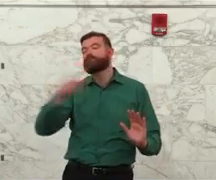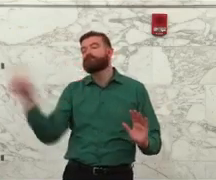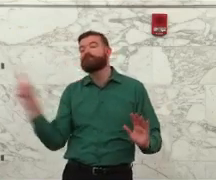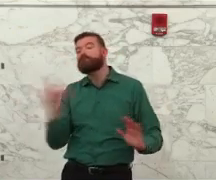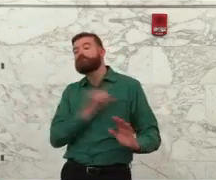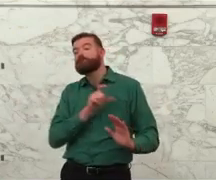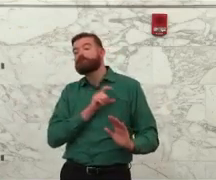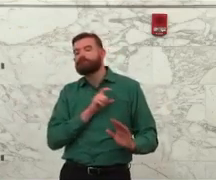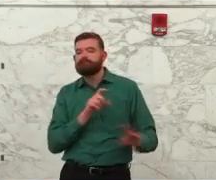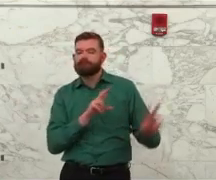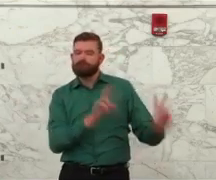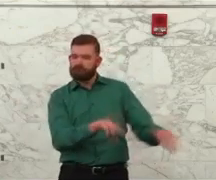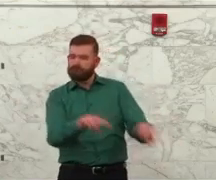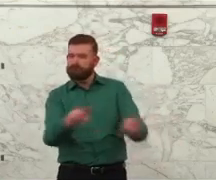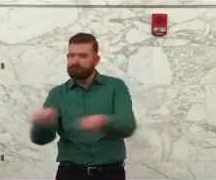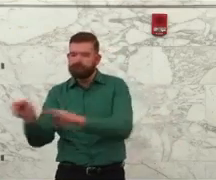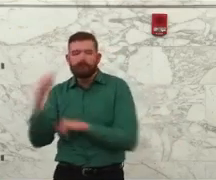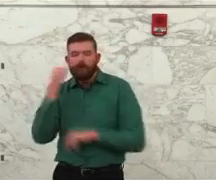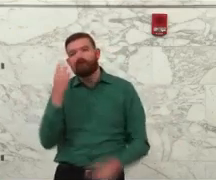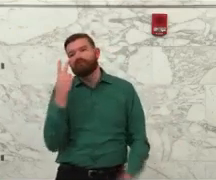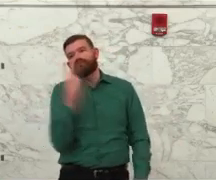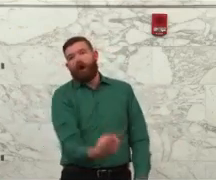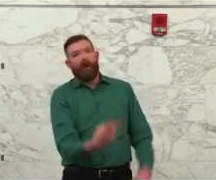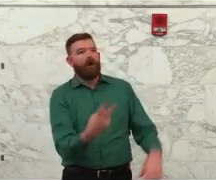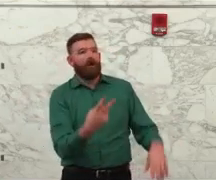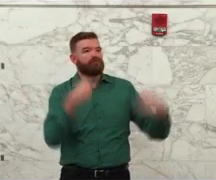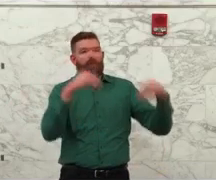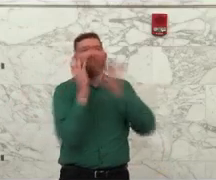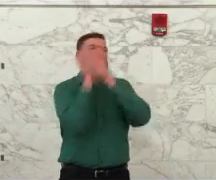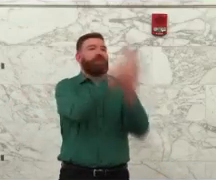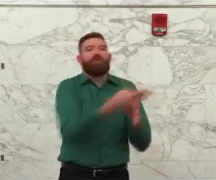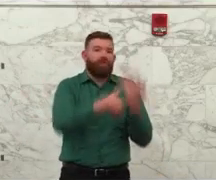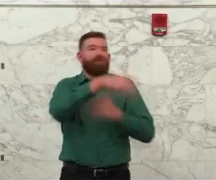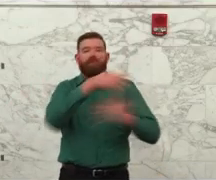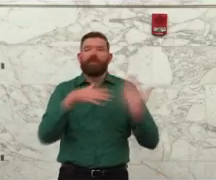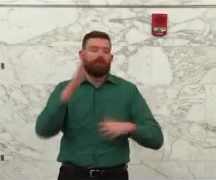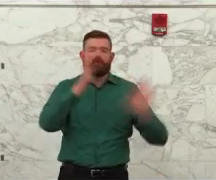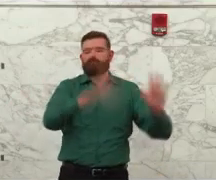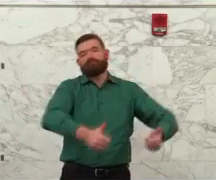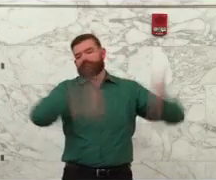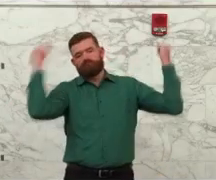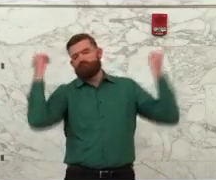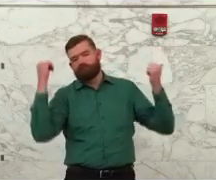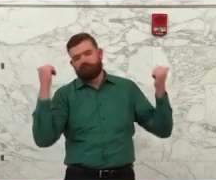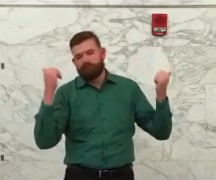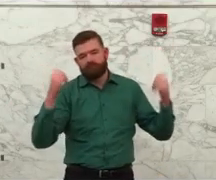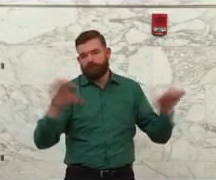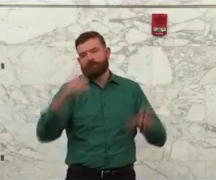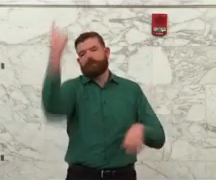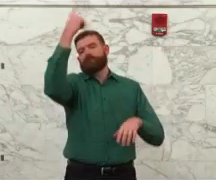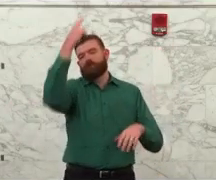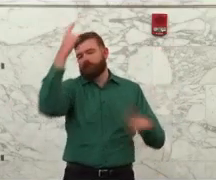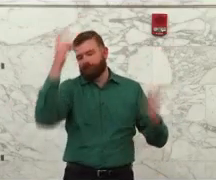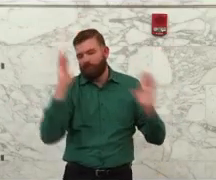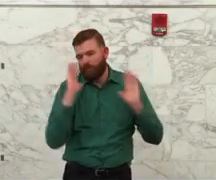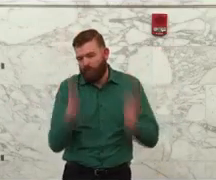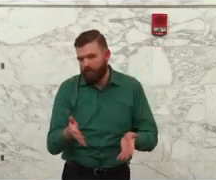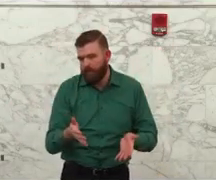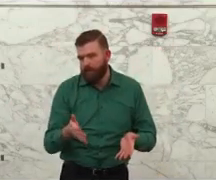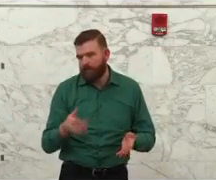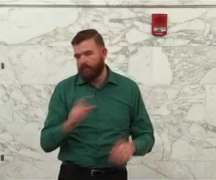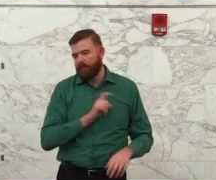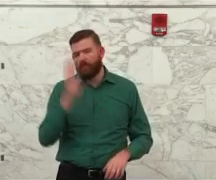enforce that. And then thirdly, as I mentioned, if you're at a... We okay? Yeah, sorry, sir. No